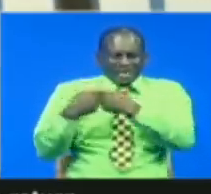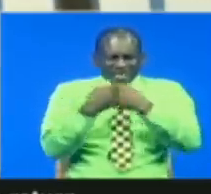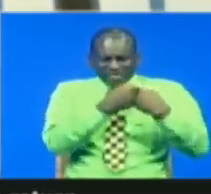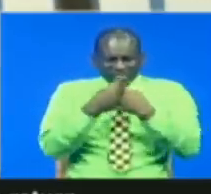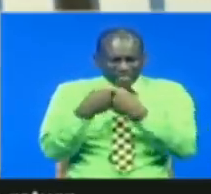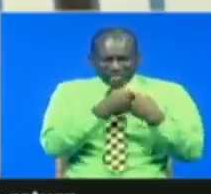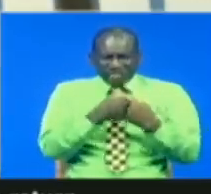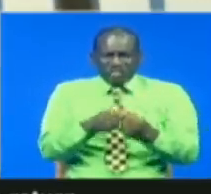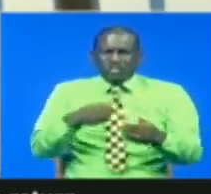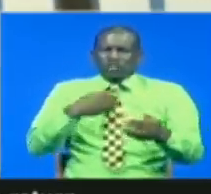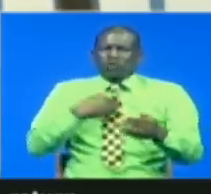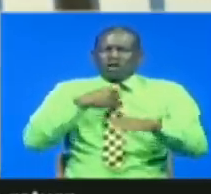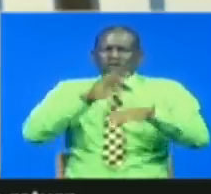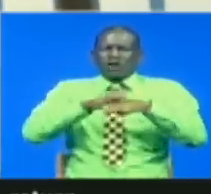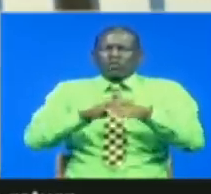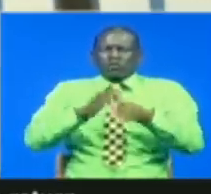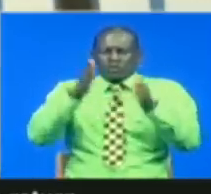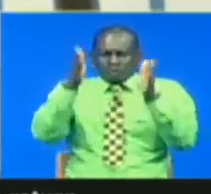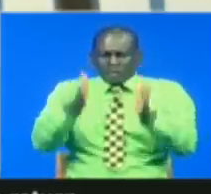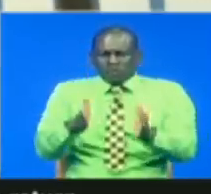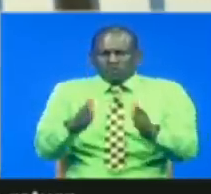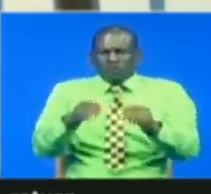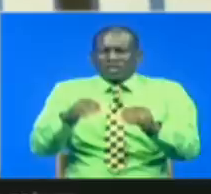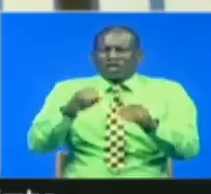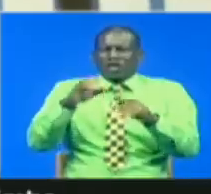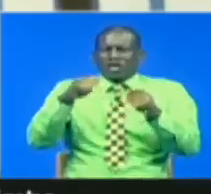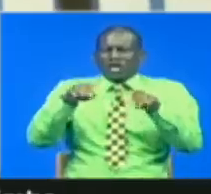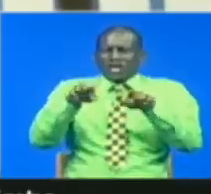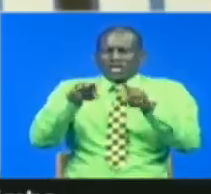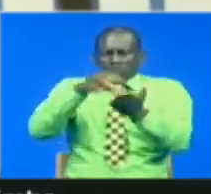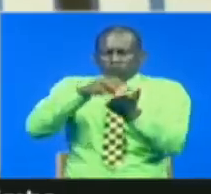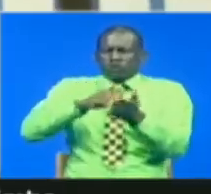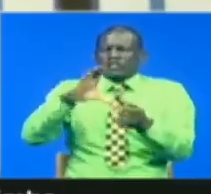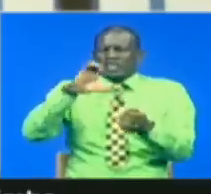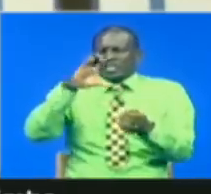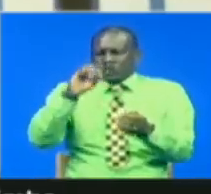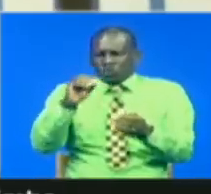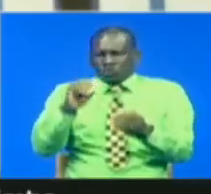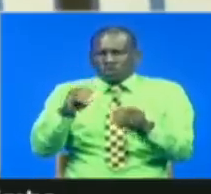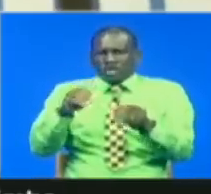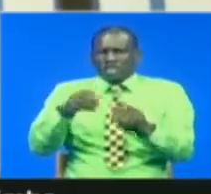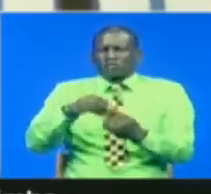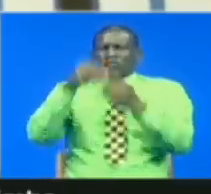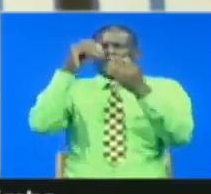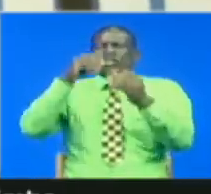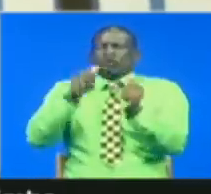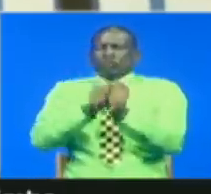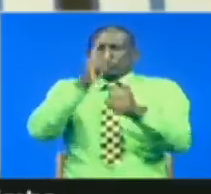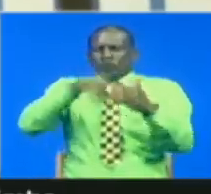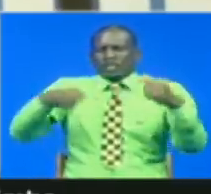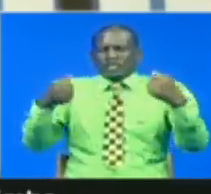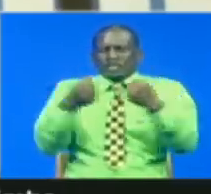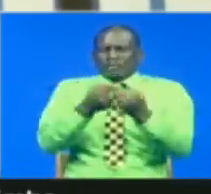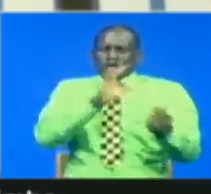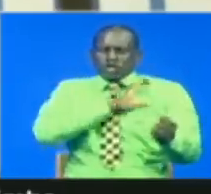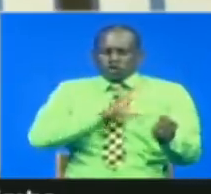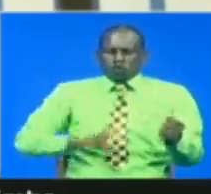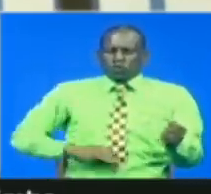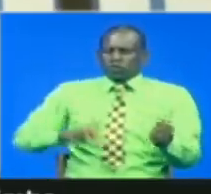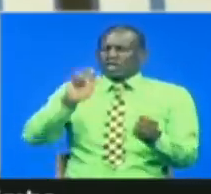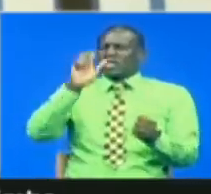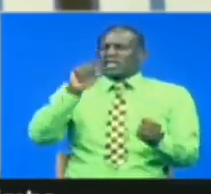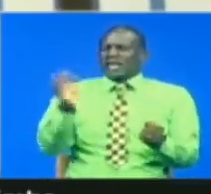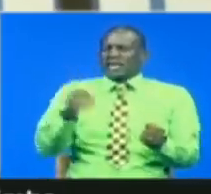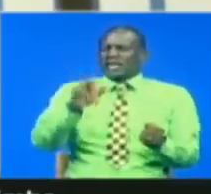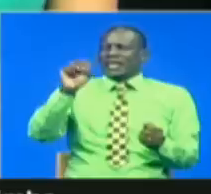suitable replacement for Ezra Chiloba, especially with what's going on at the commission. Ken Mijungu,